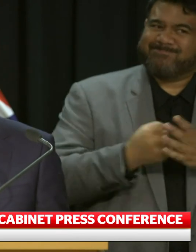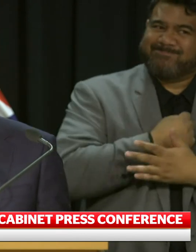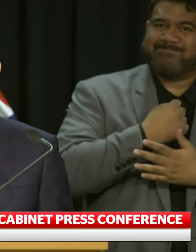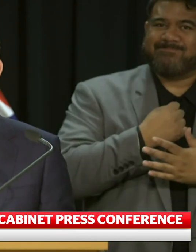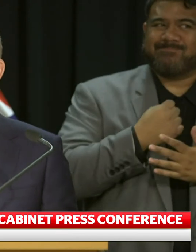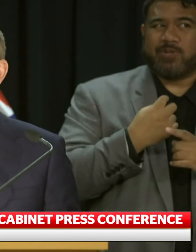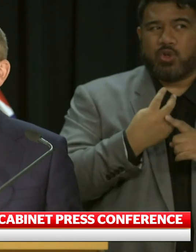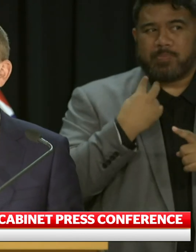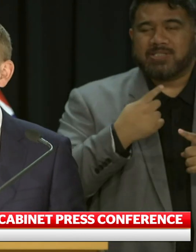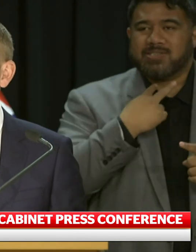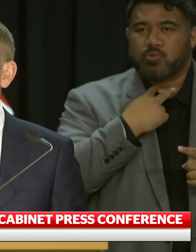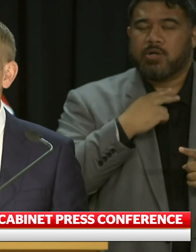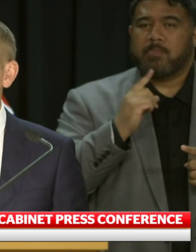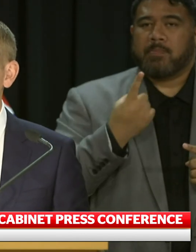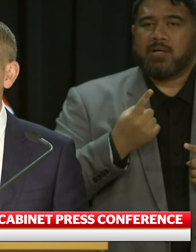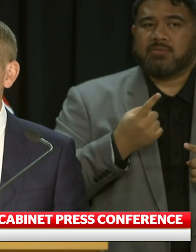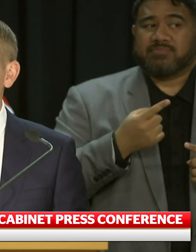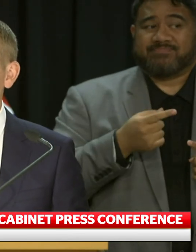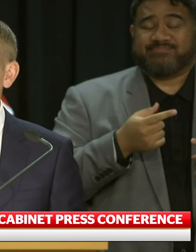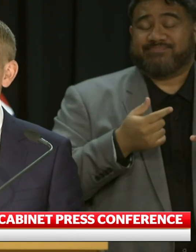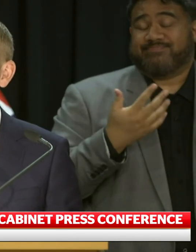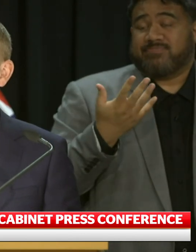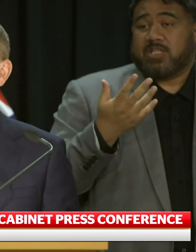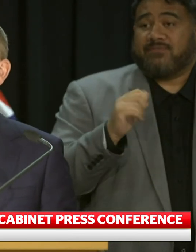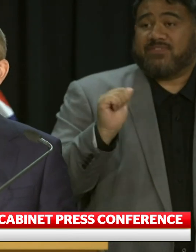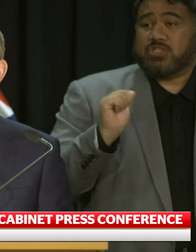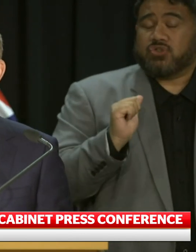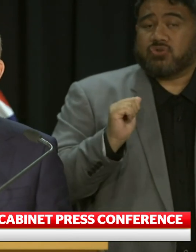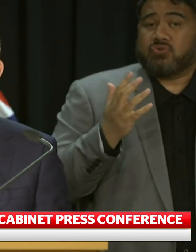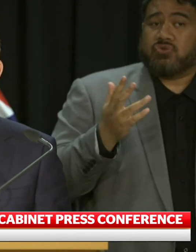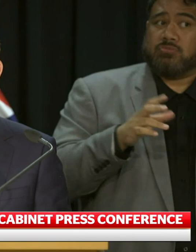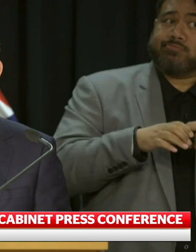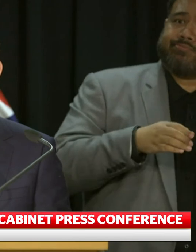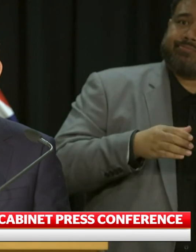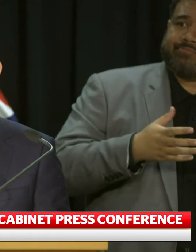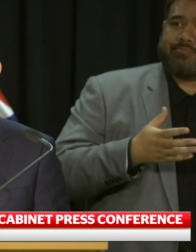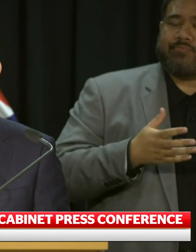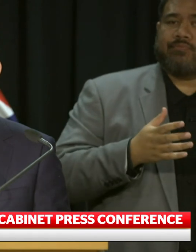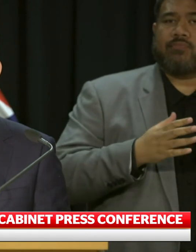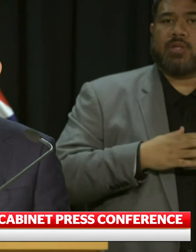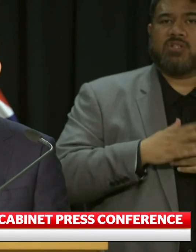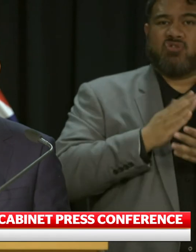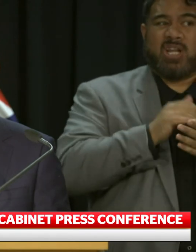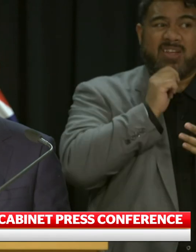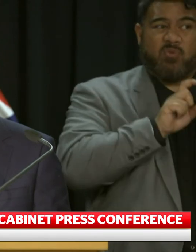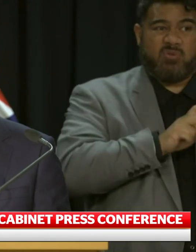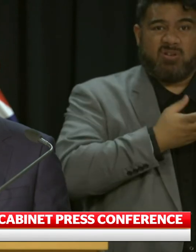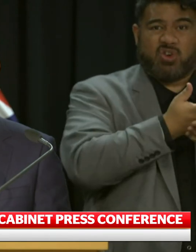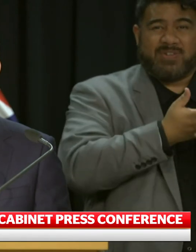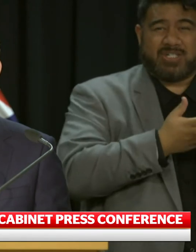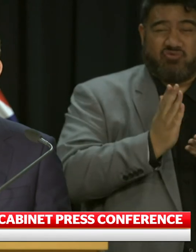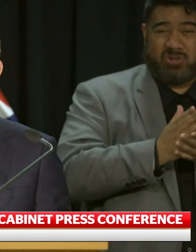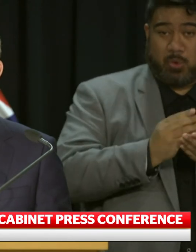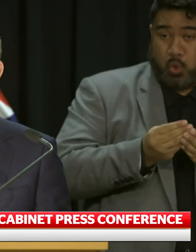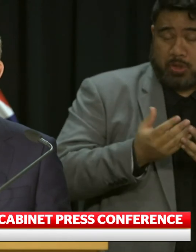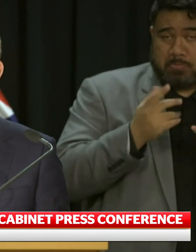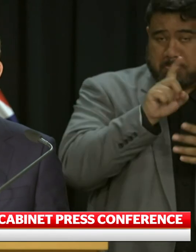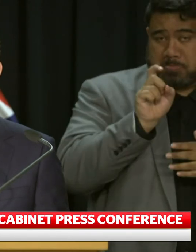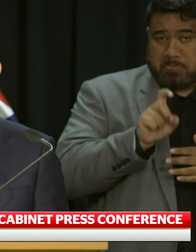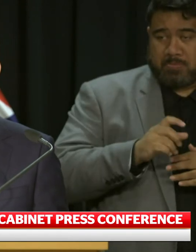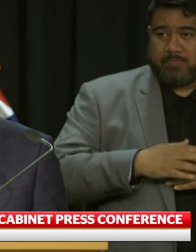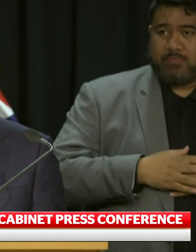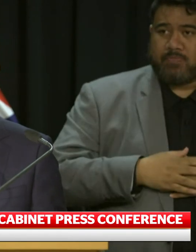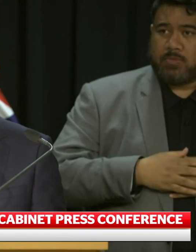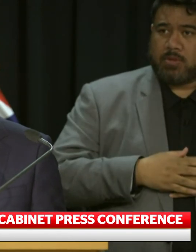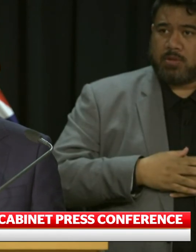it's happened now, so I'm not sure that there would be a lot to be gained from a conversation between the two of us. Welcome an opportunity to